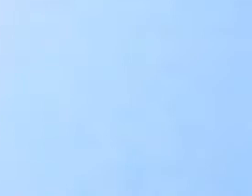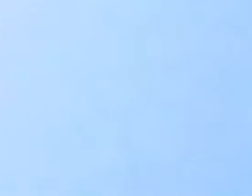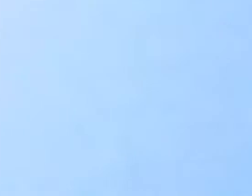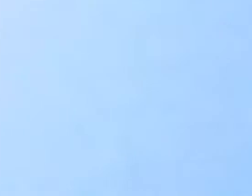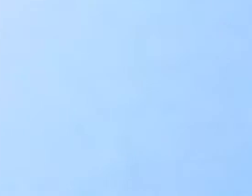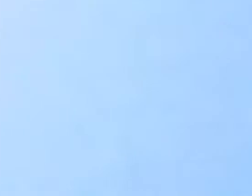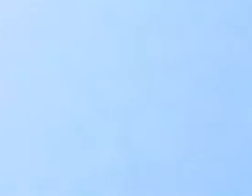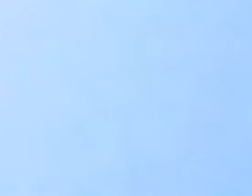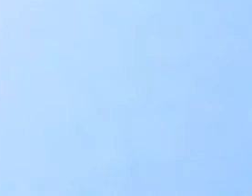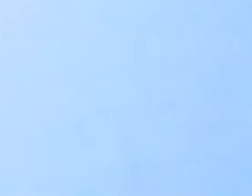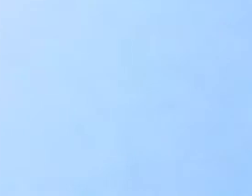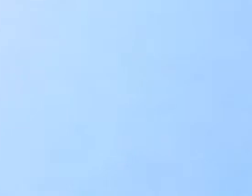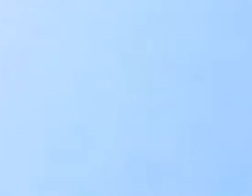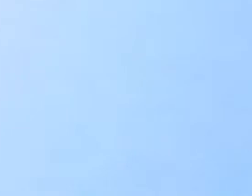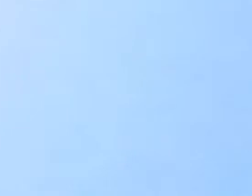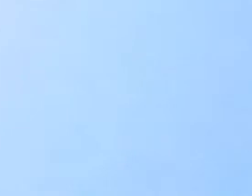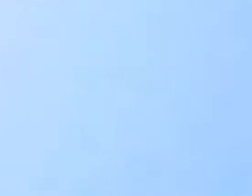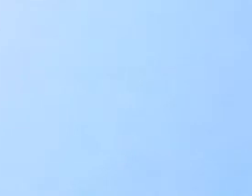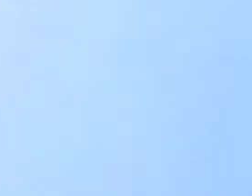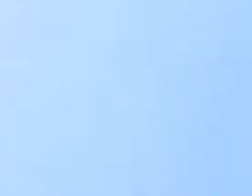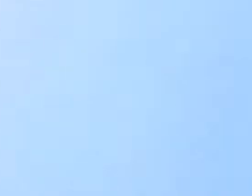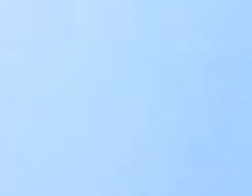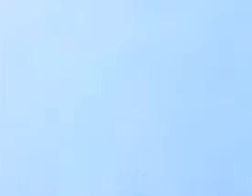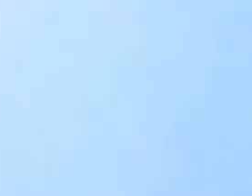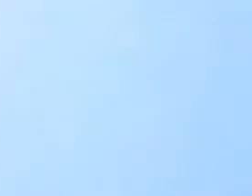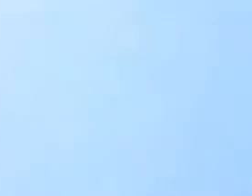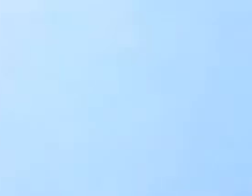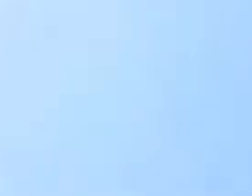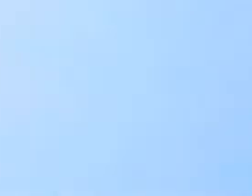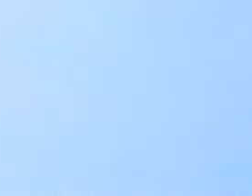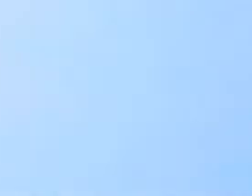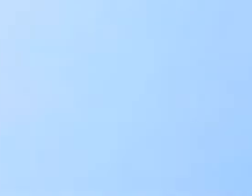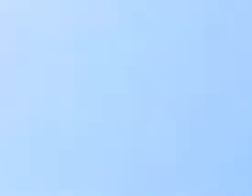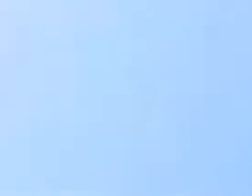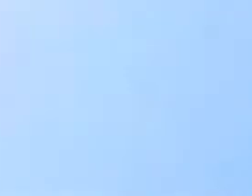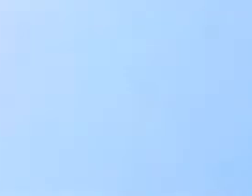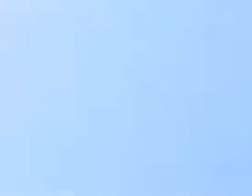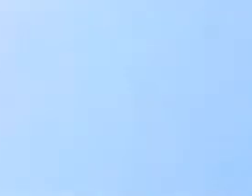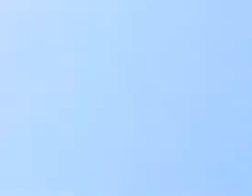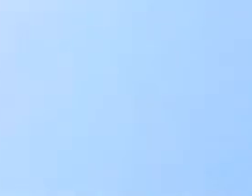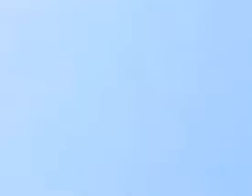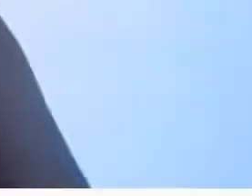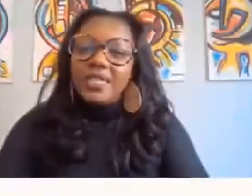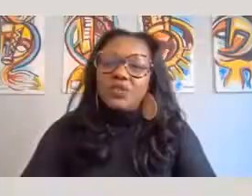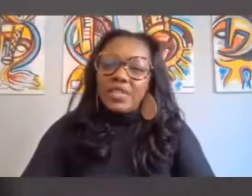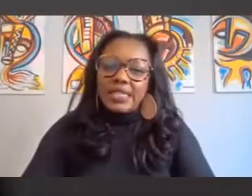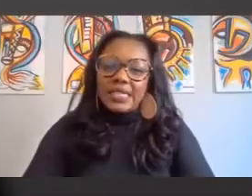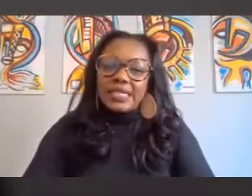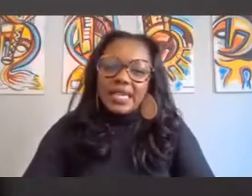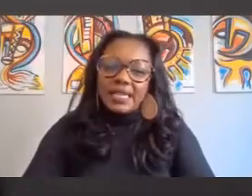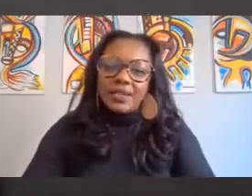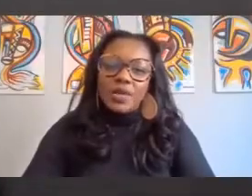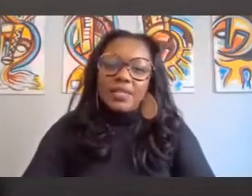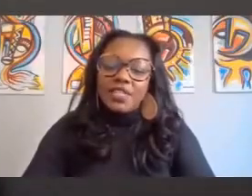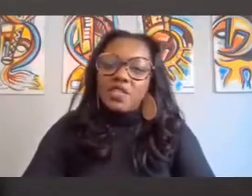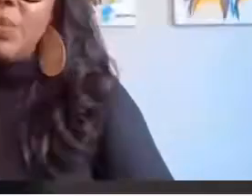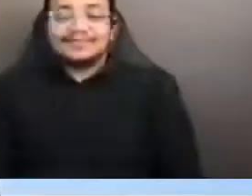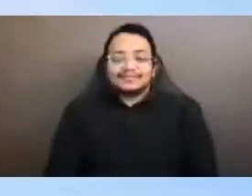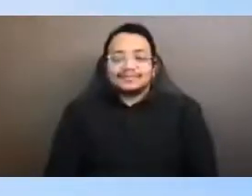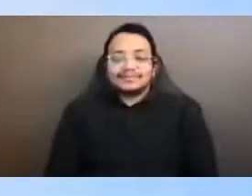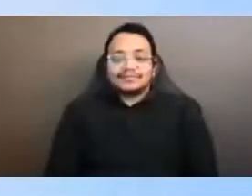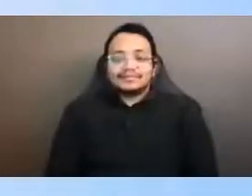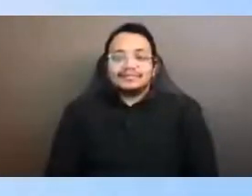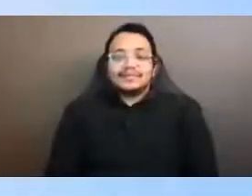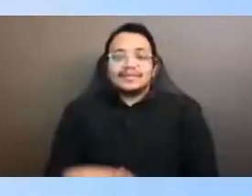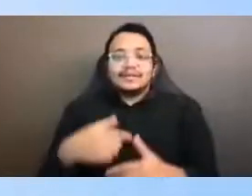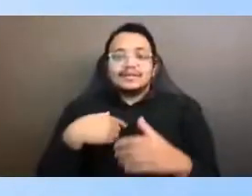Associate Director with the Restoring Promise Initiative. As Imani Joy Samuels, a champion of rest and mindfulness, recently stated on Indigenous